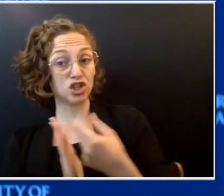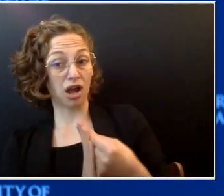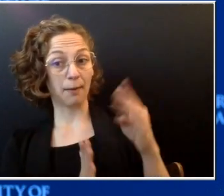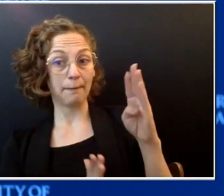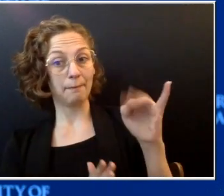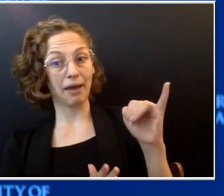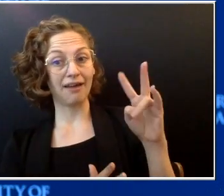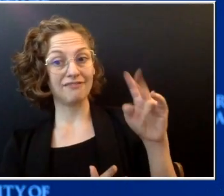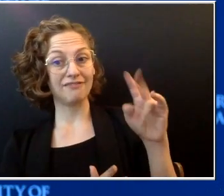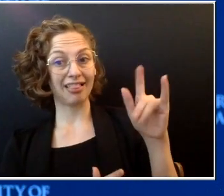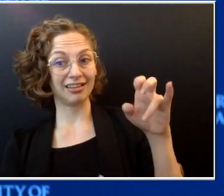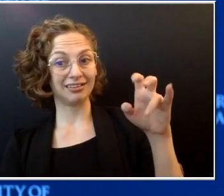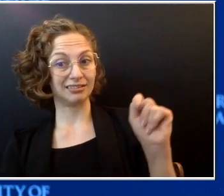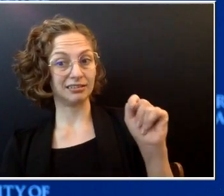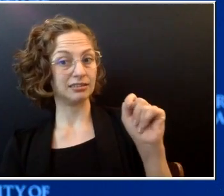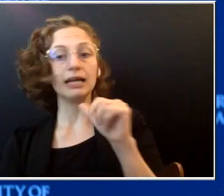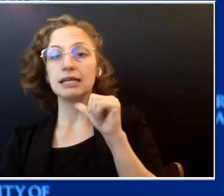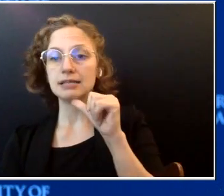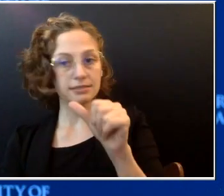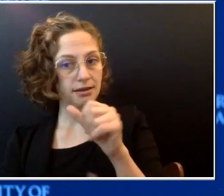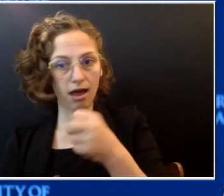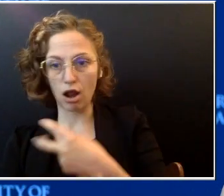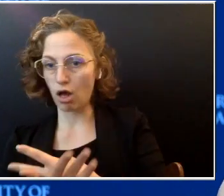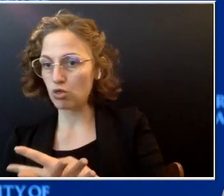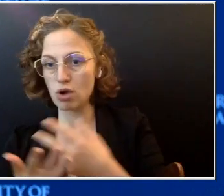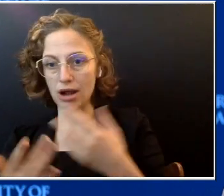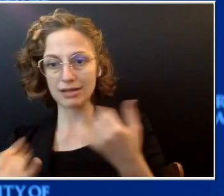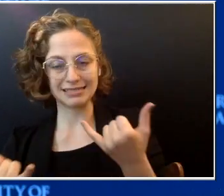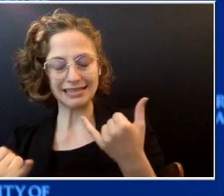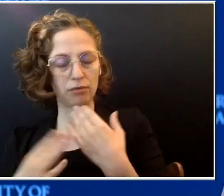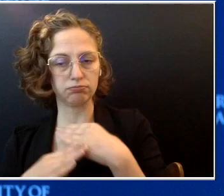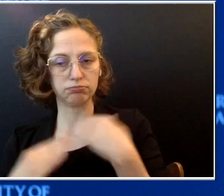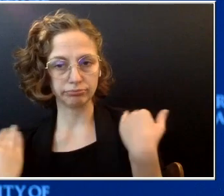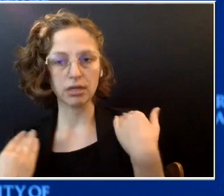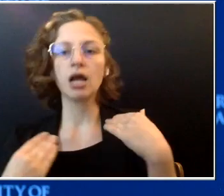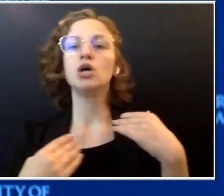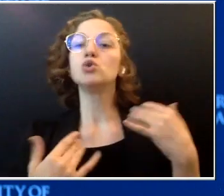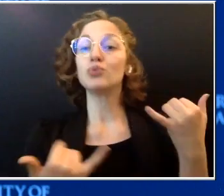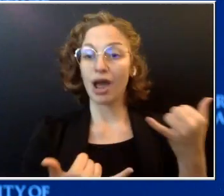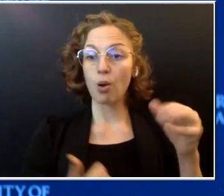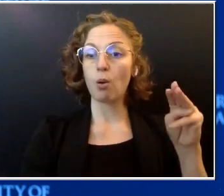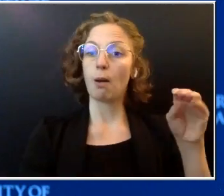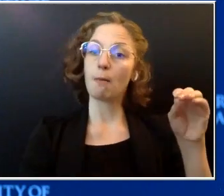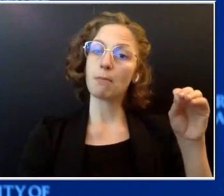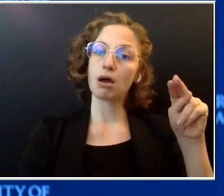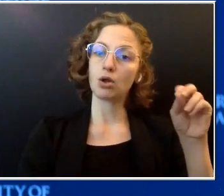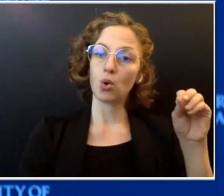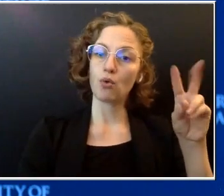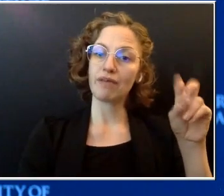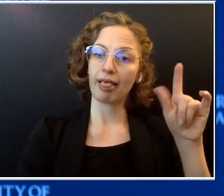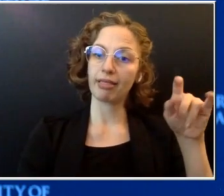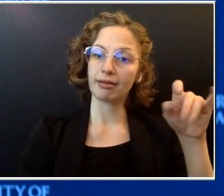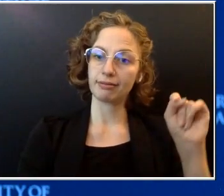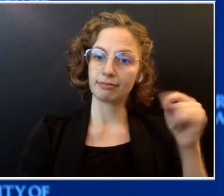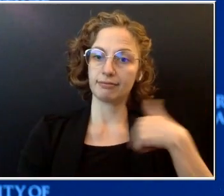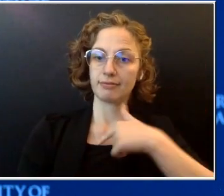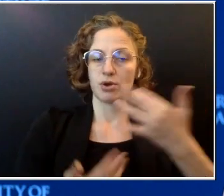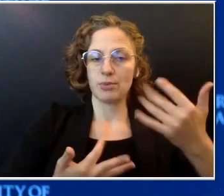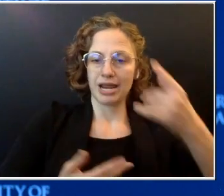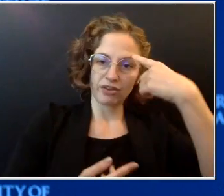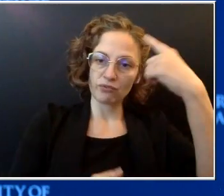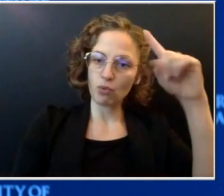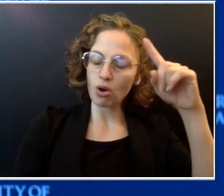waiting the eventual supply of that to start giving. But more importantly, we are waiting for the full